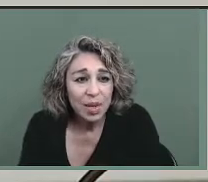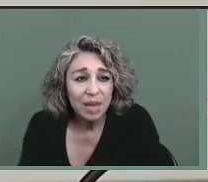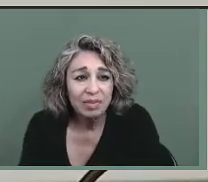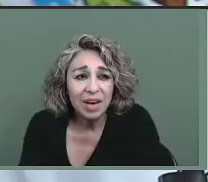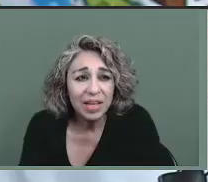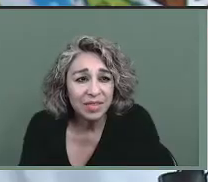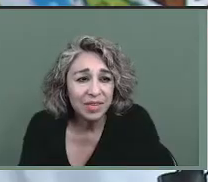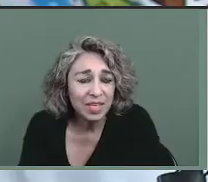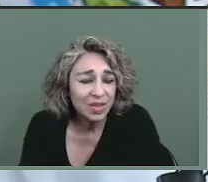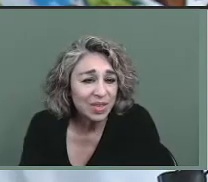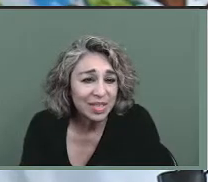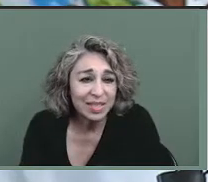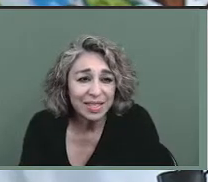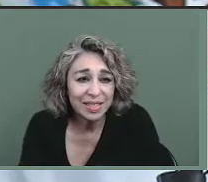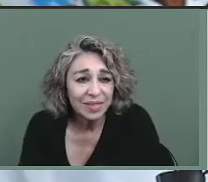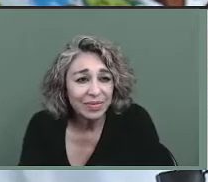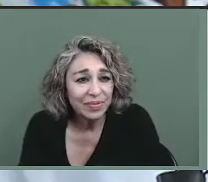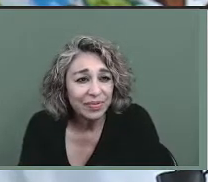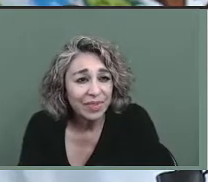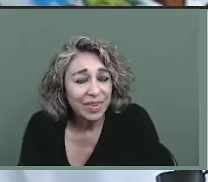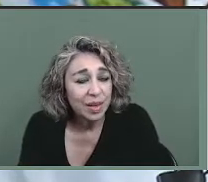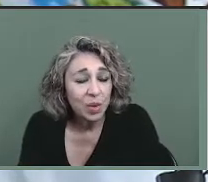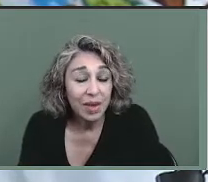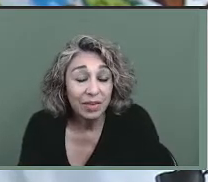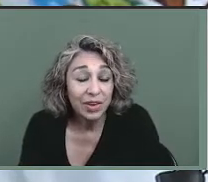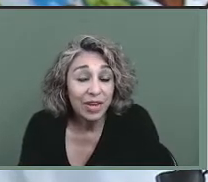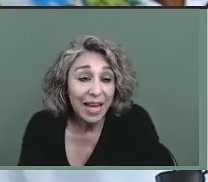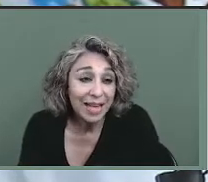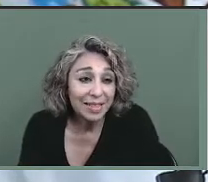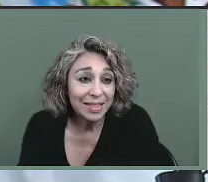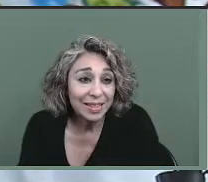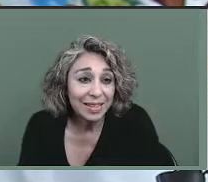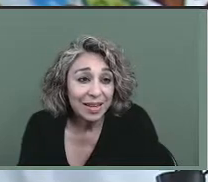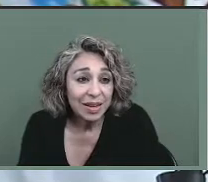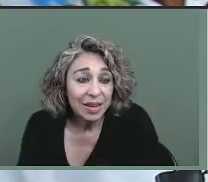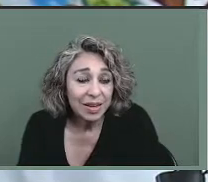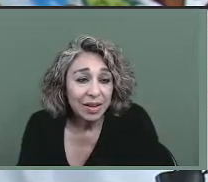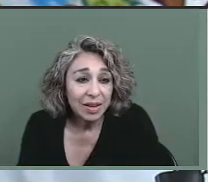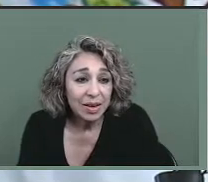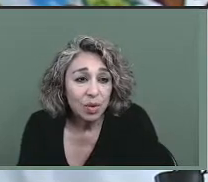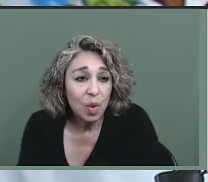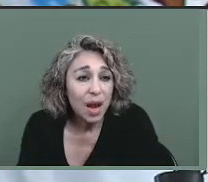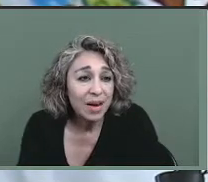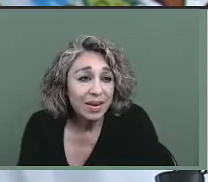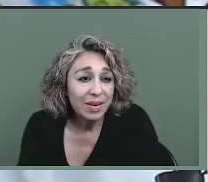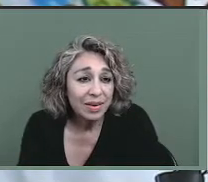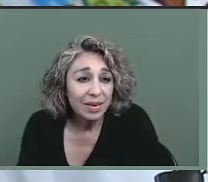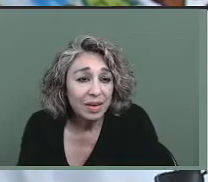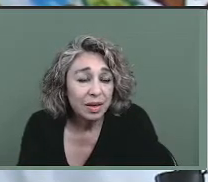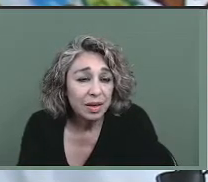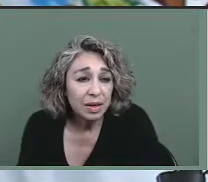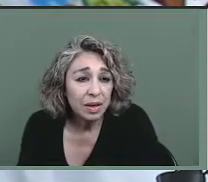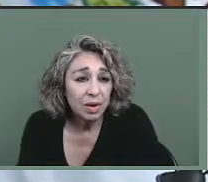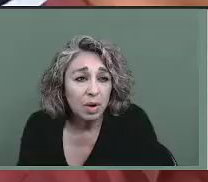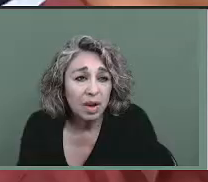we have lots of resources. We have good land, water,